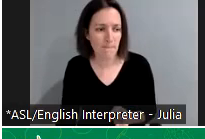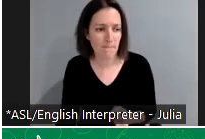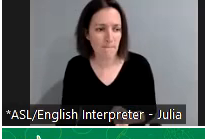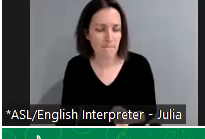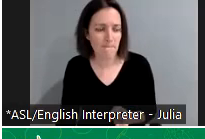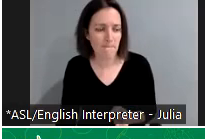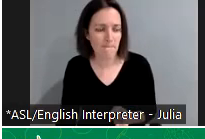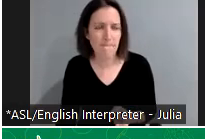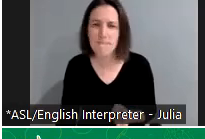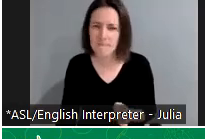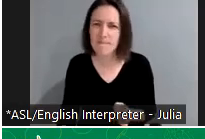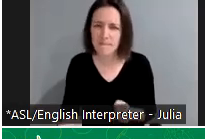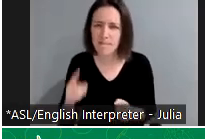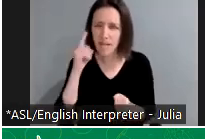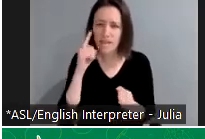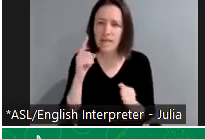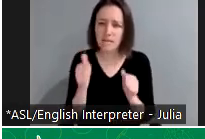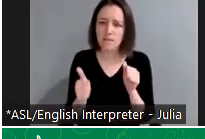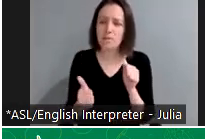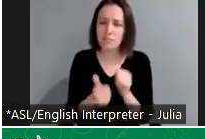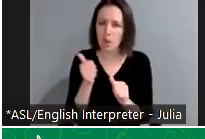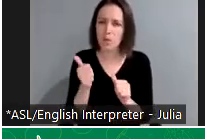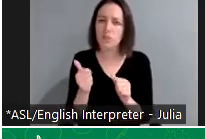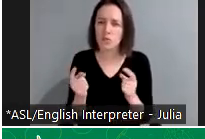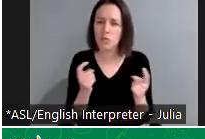And I believe a majority of the questions